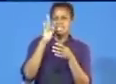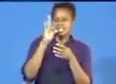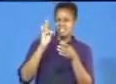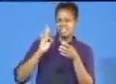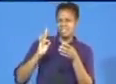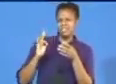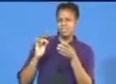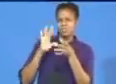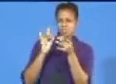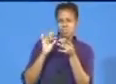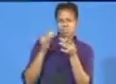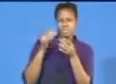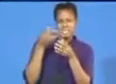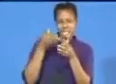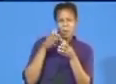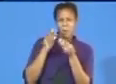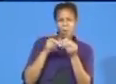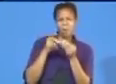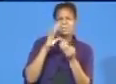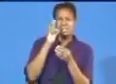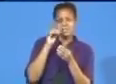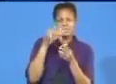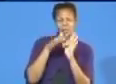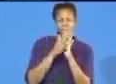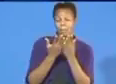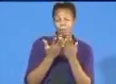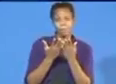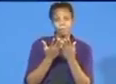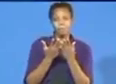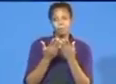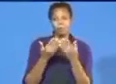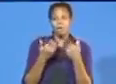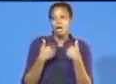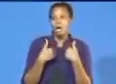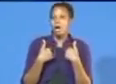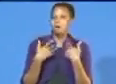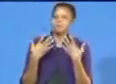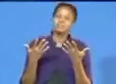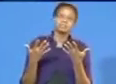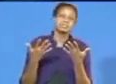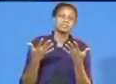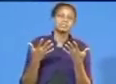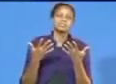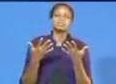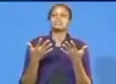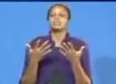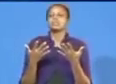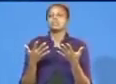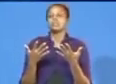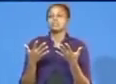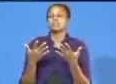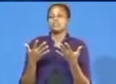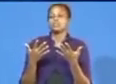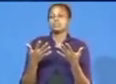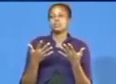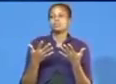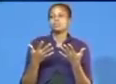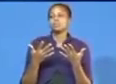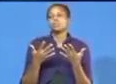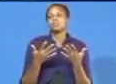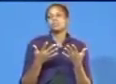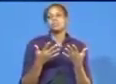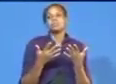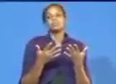last plagues. You have in the Bible this unmistakable, non-negotiable issue